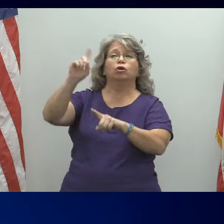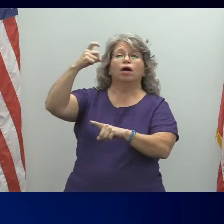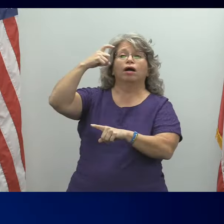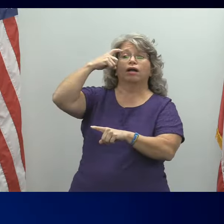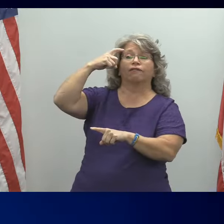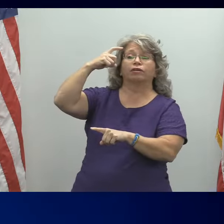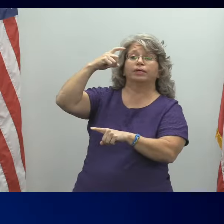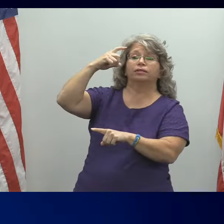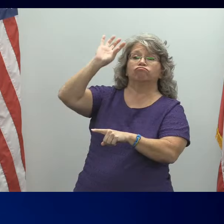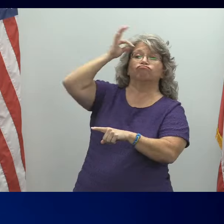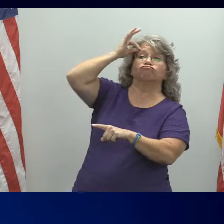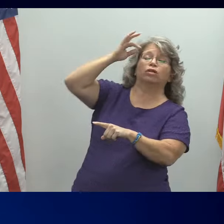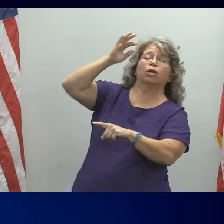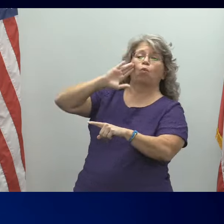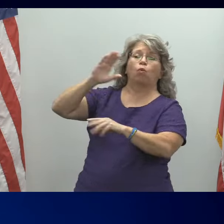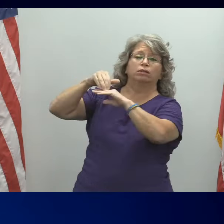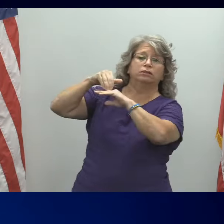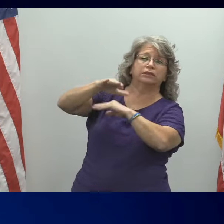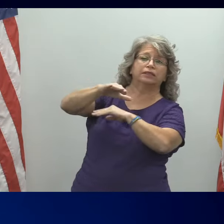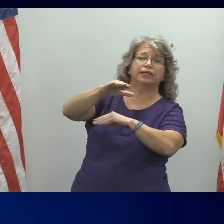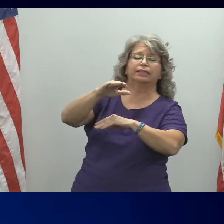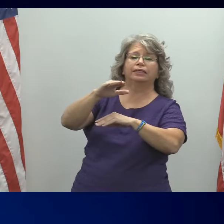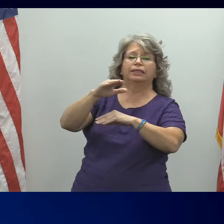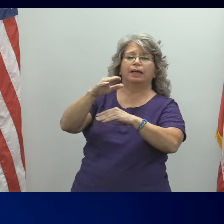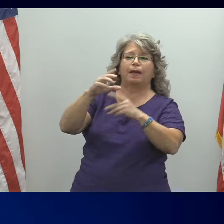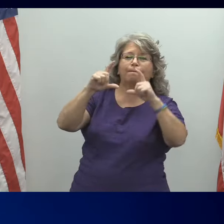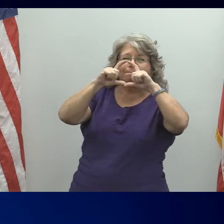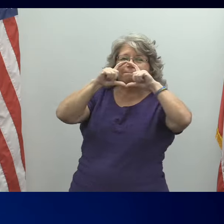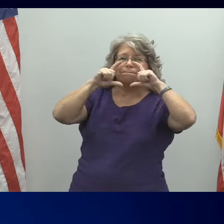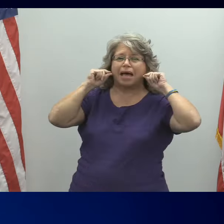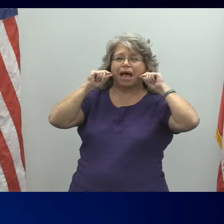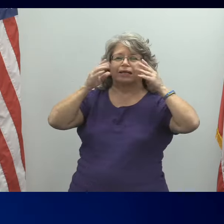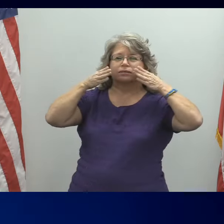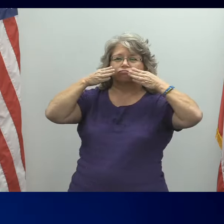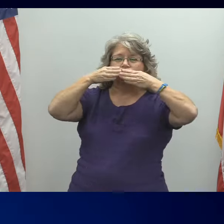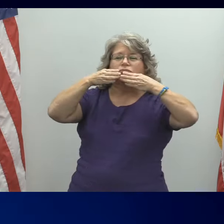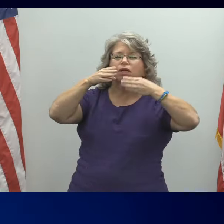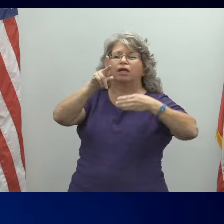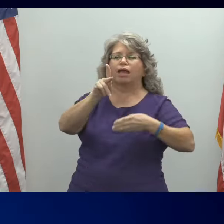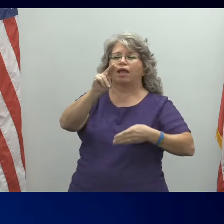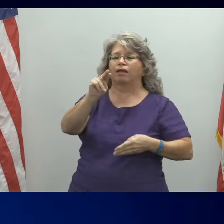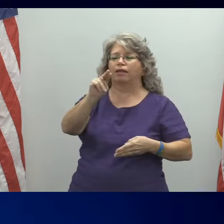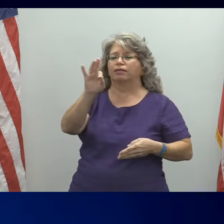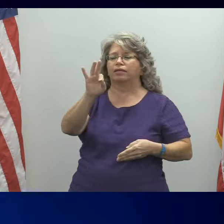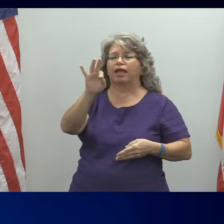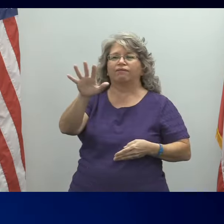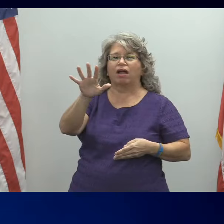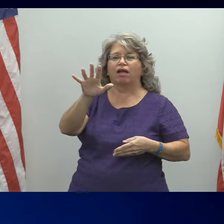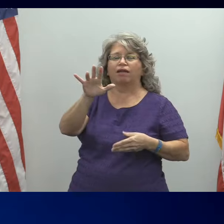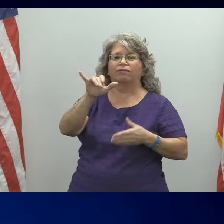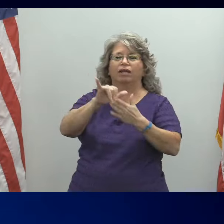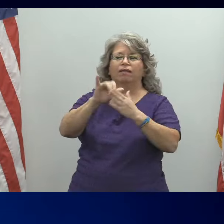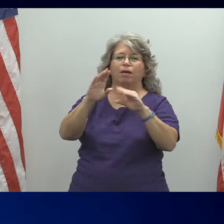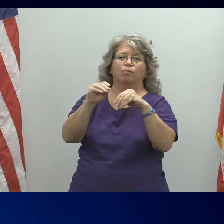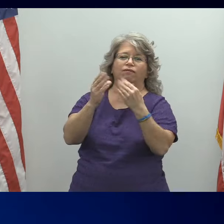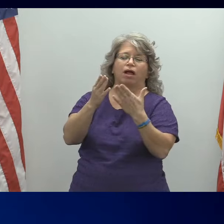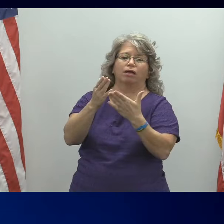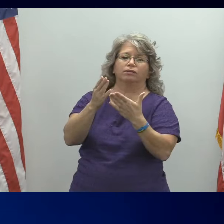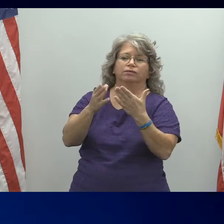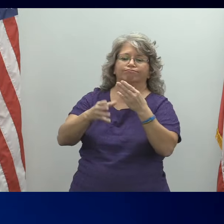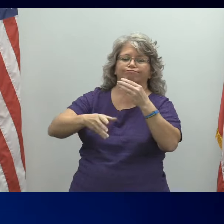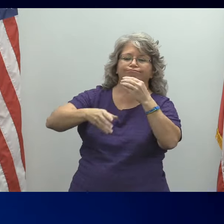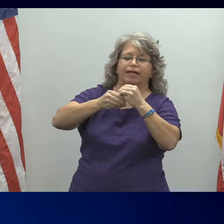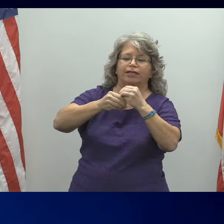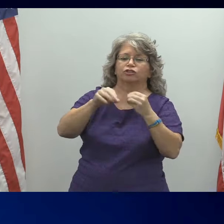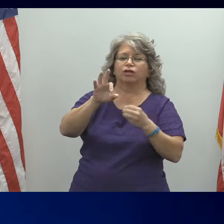you at your home. And of course, these are the masks that help you breathe in a filtrated way, and it helps